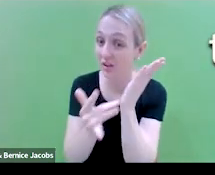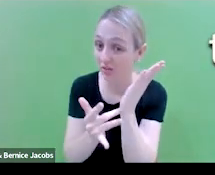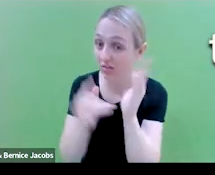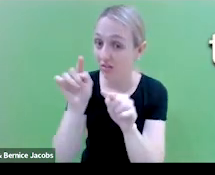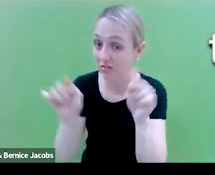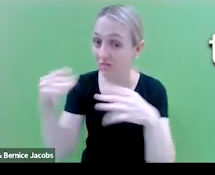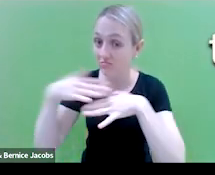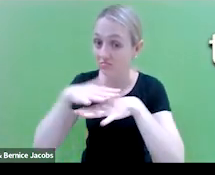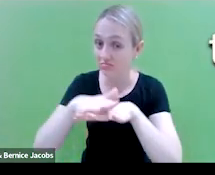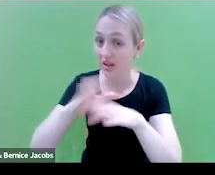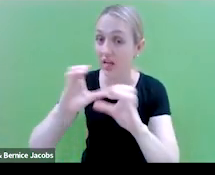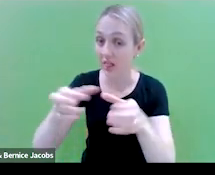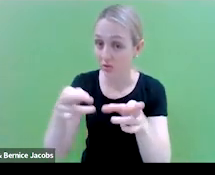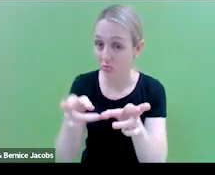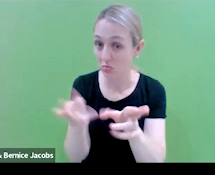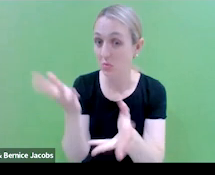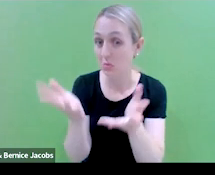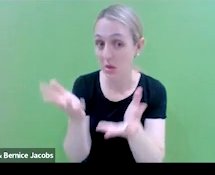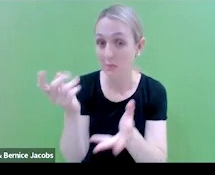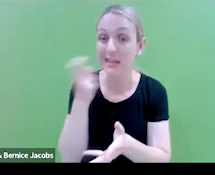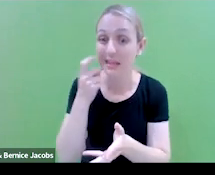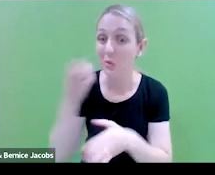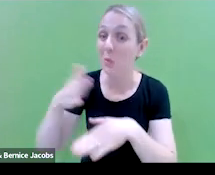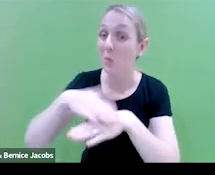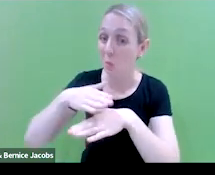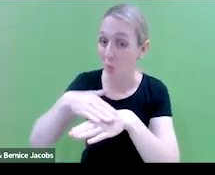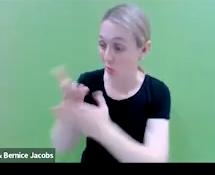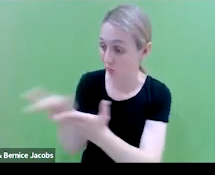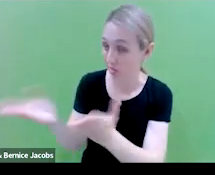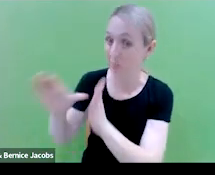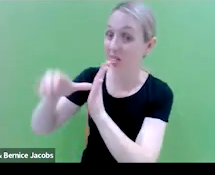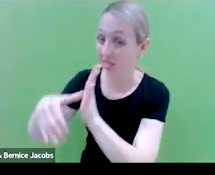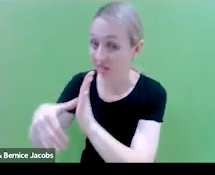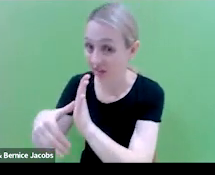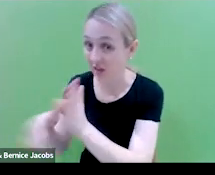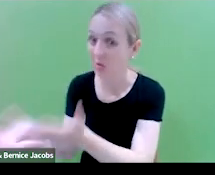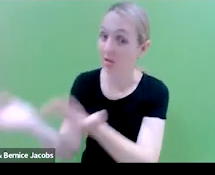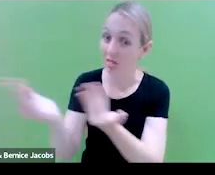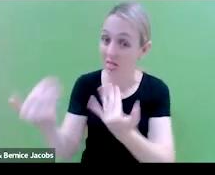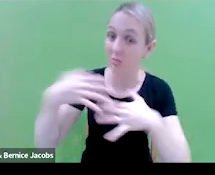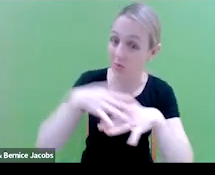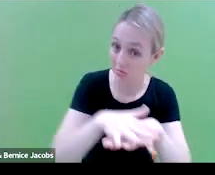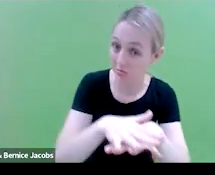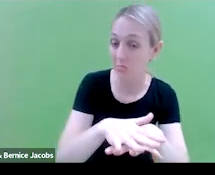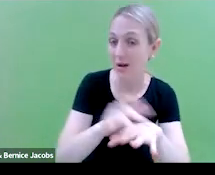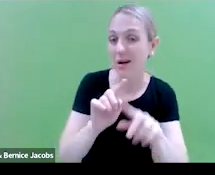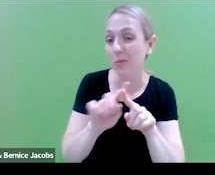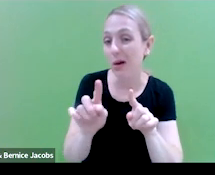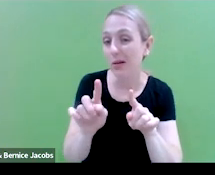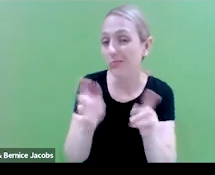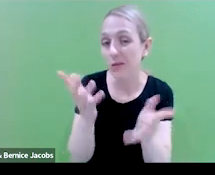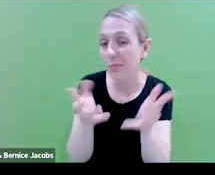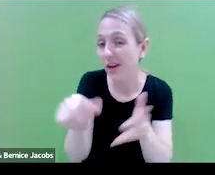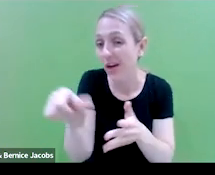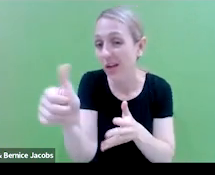the classroom that might make it easier for those with disabilities to integrate. But are there any sort of